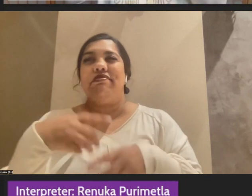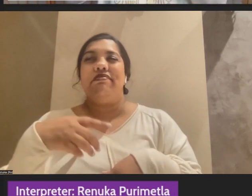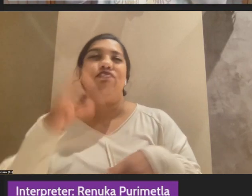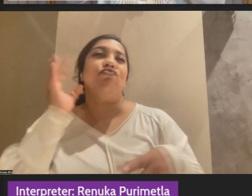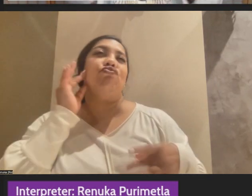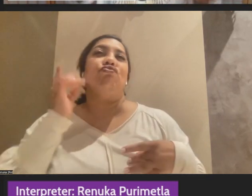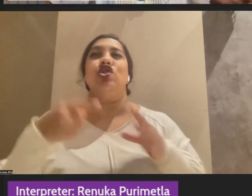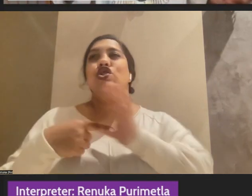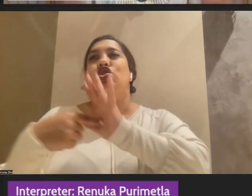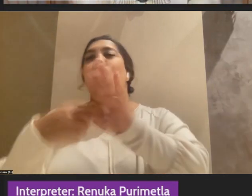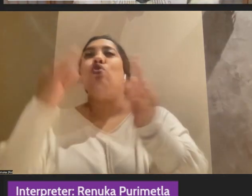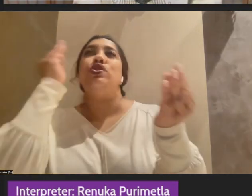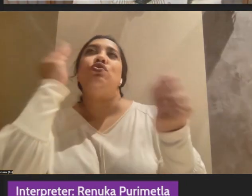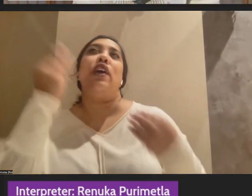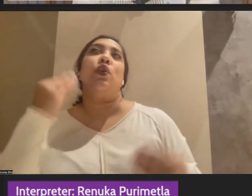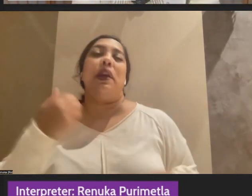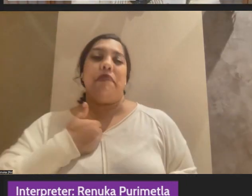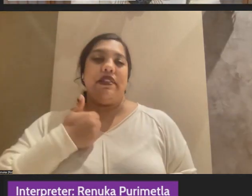as a decoration?